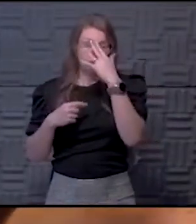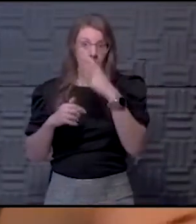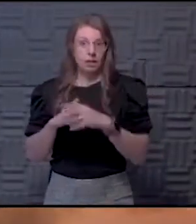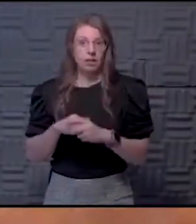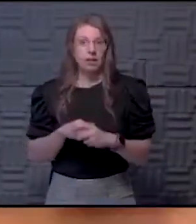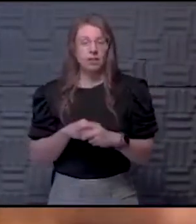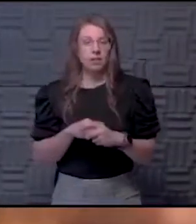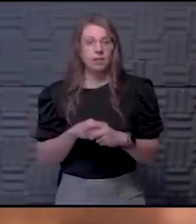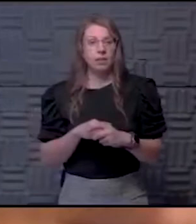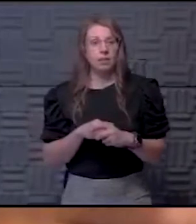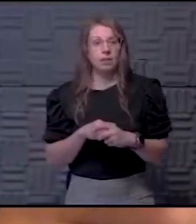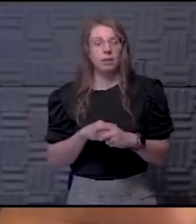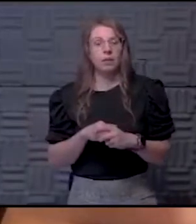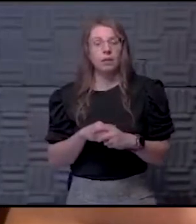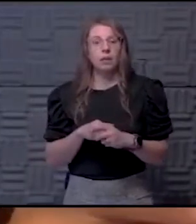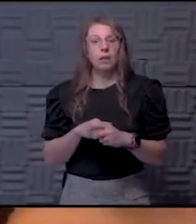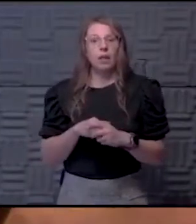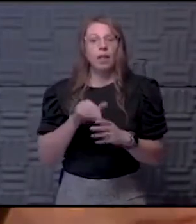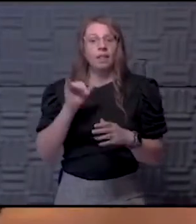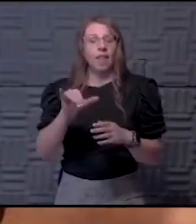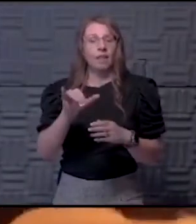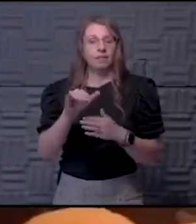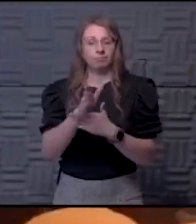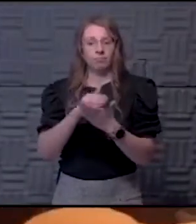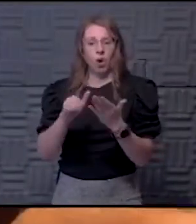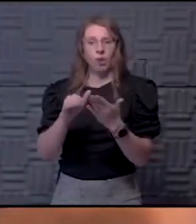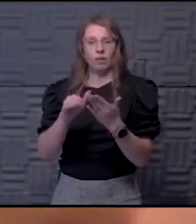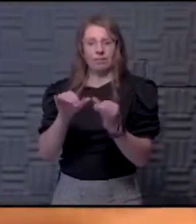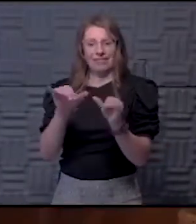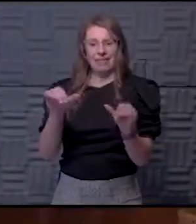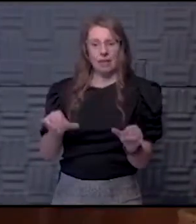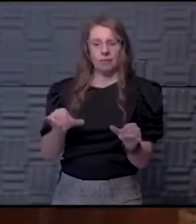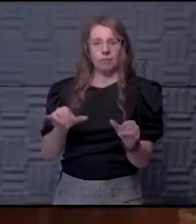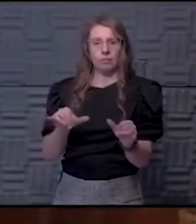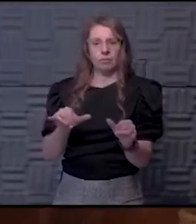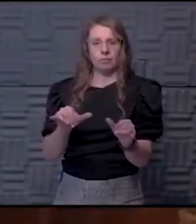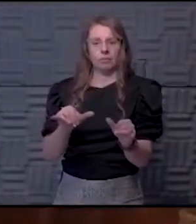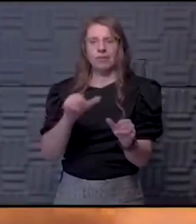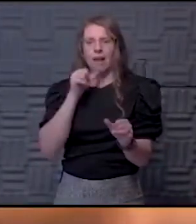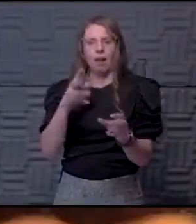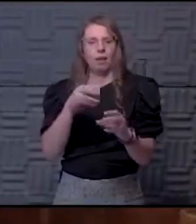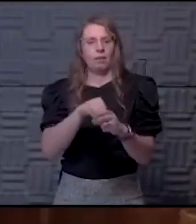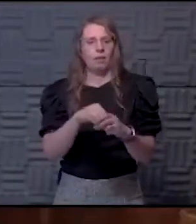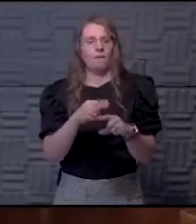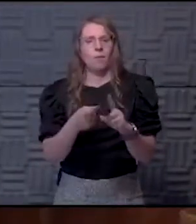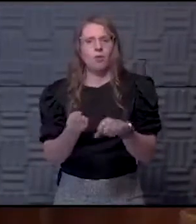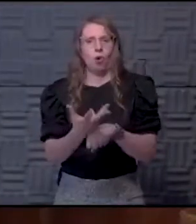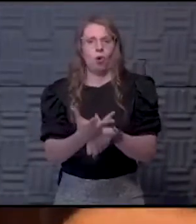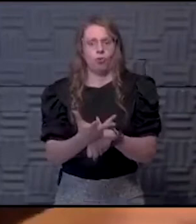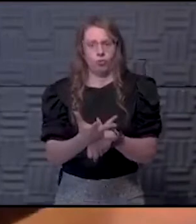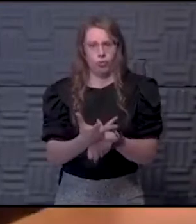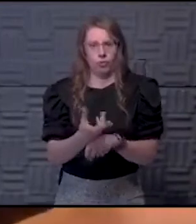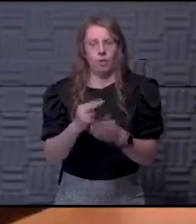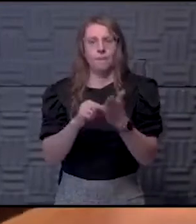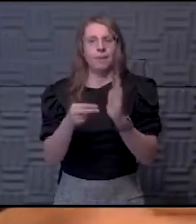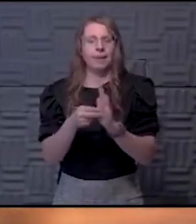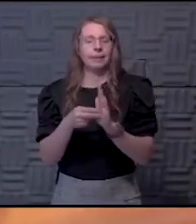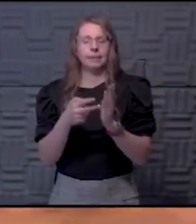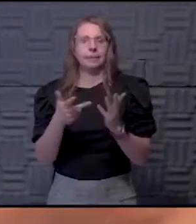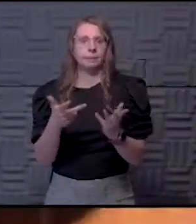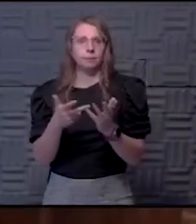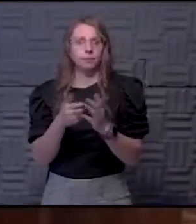an attribution system devoid of causality. In other words, it's